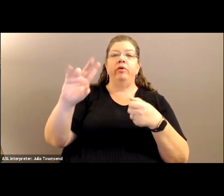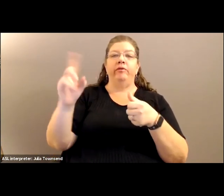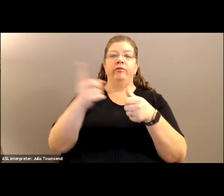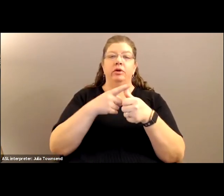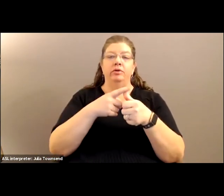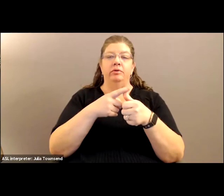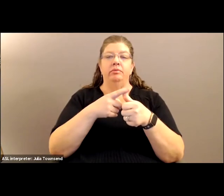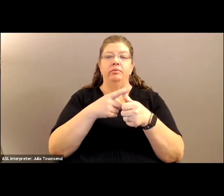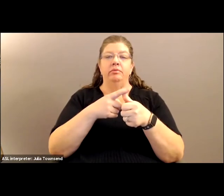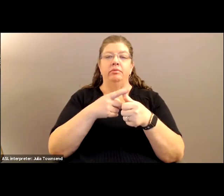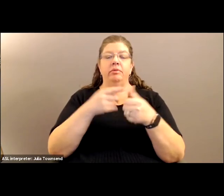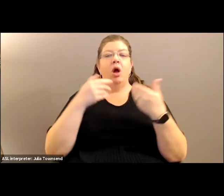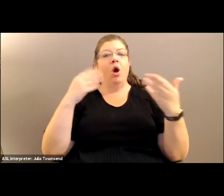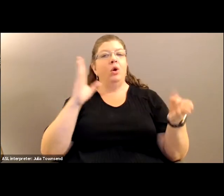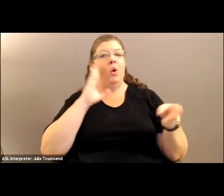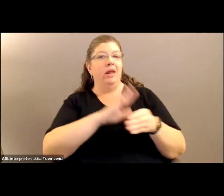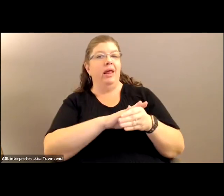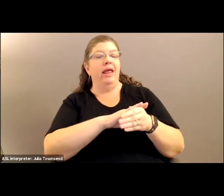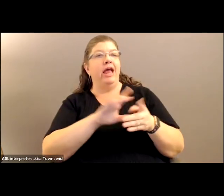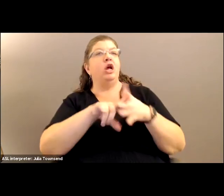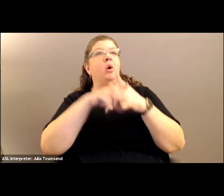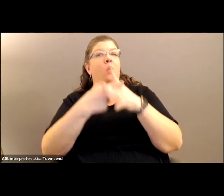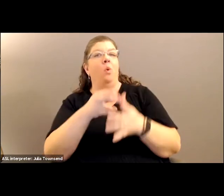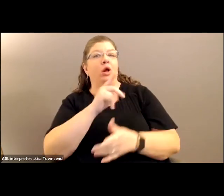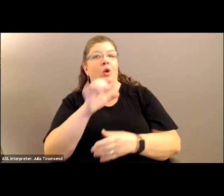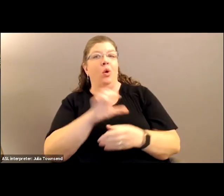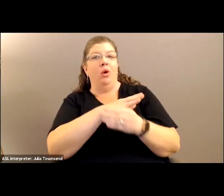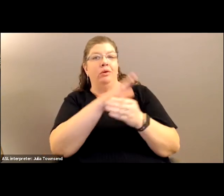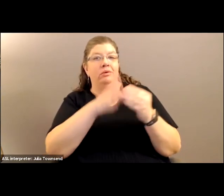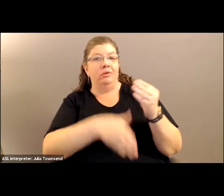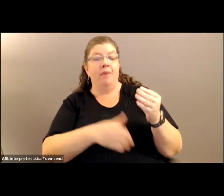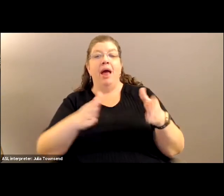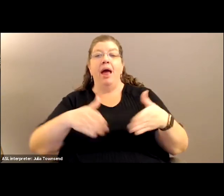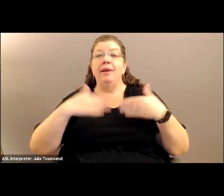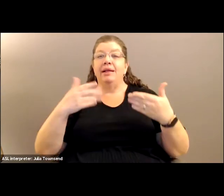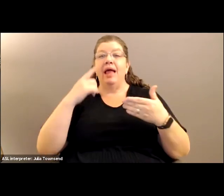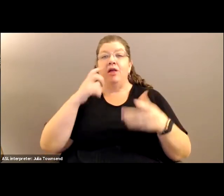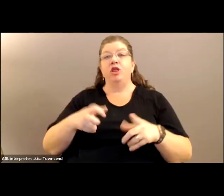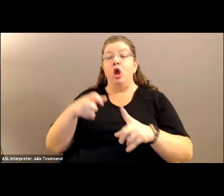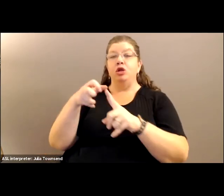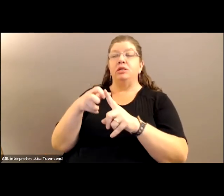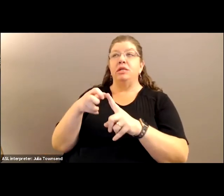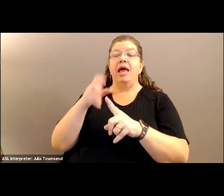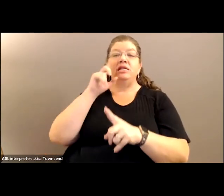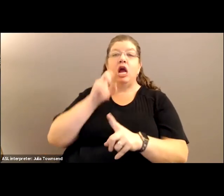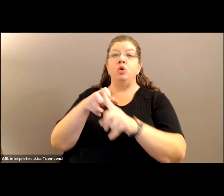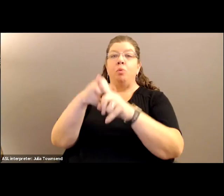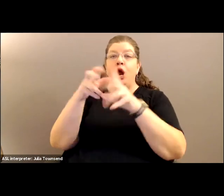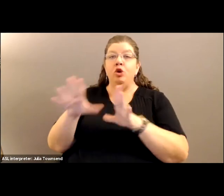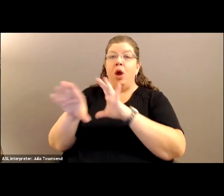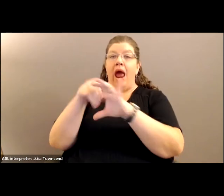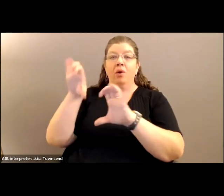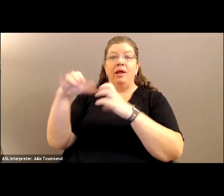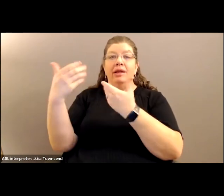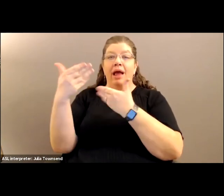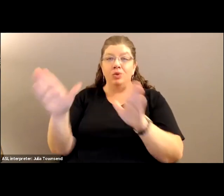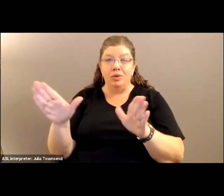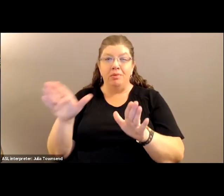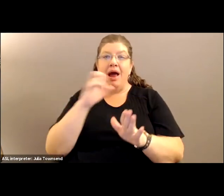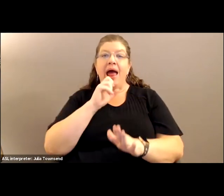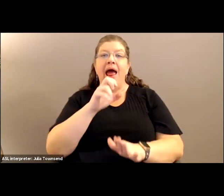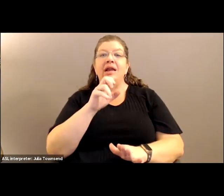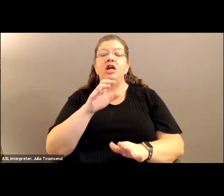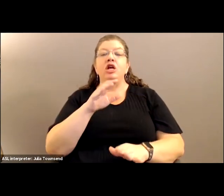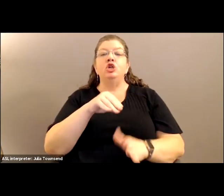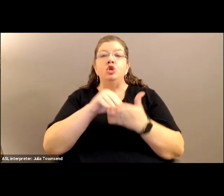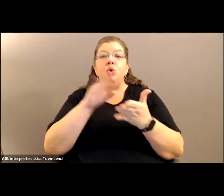i'll go ahead and pick up where nicole left off i'm glad that there's a predator out of the classroom i had a 22 year old share with me